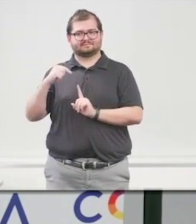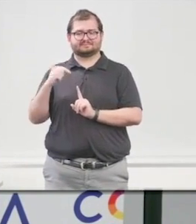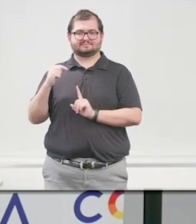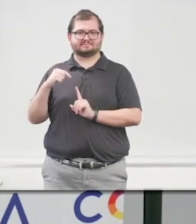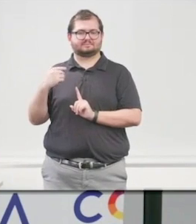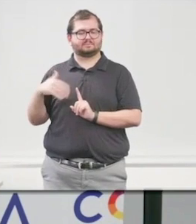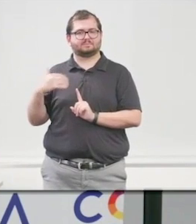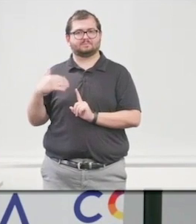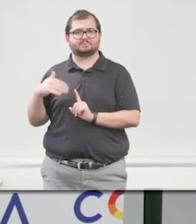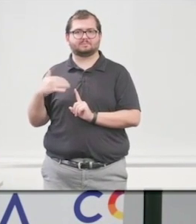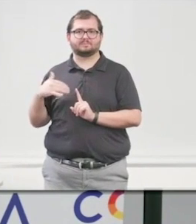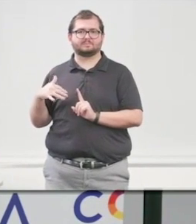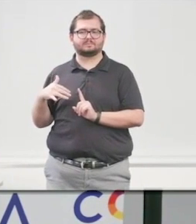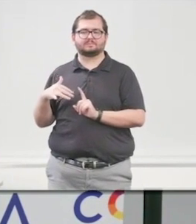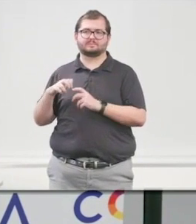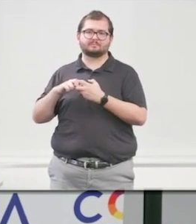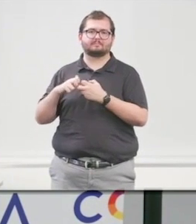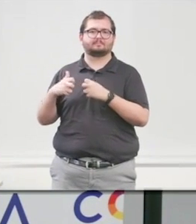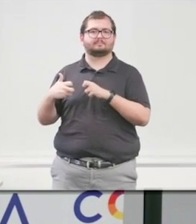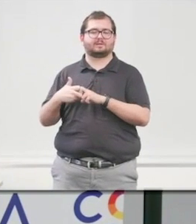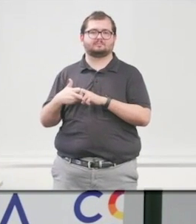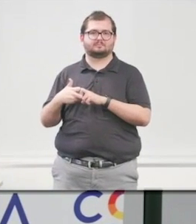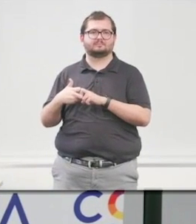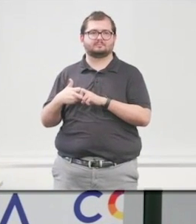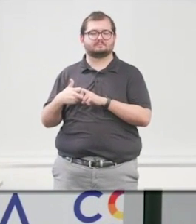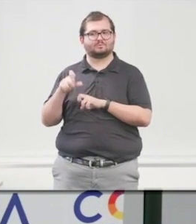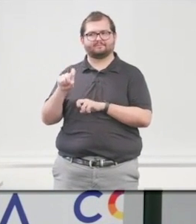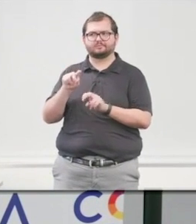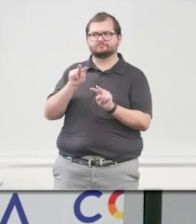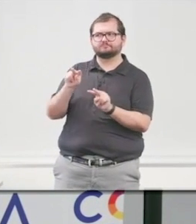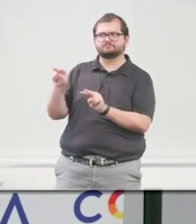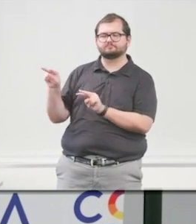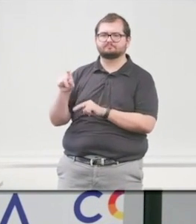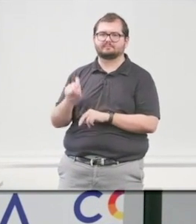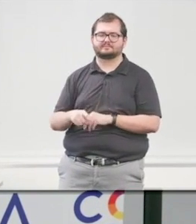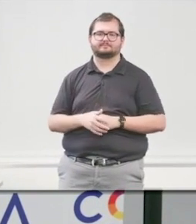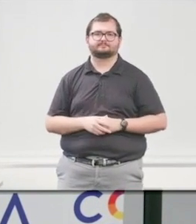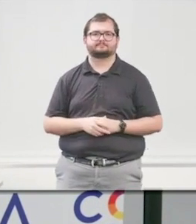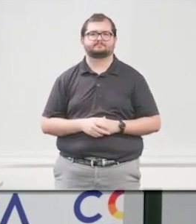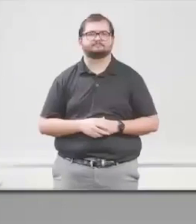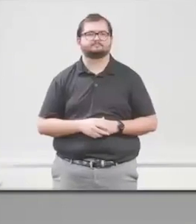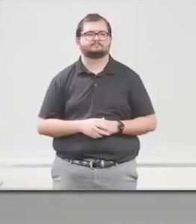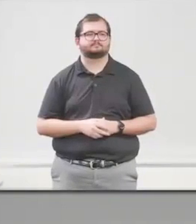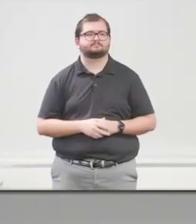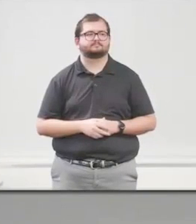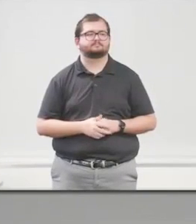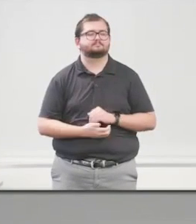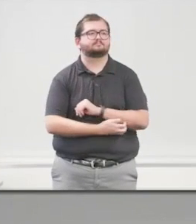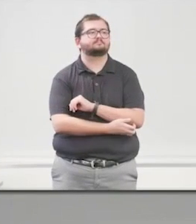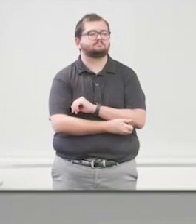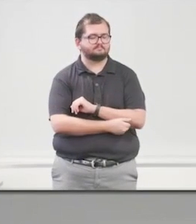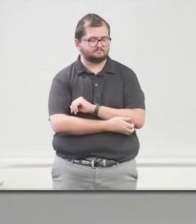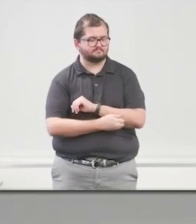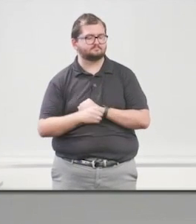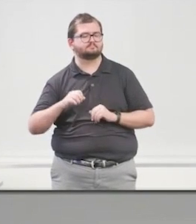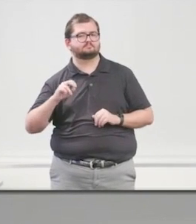be a huge issue and hurdle that we have to keep watching very closely. Yes, Shar, so when we talk about